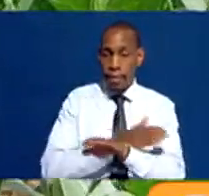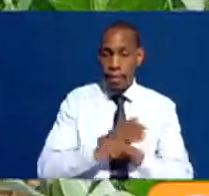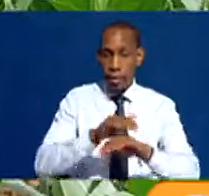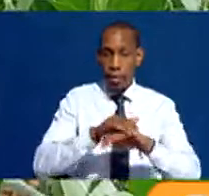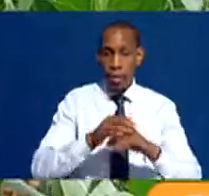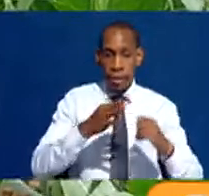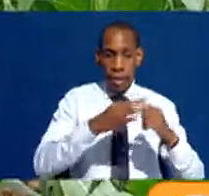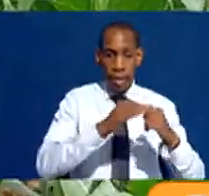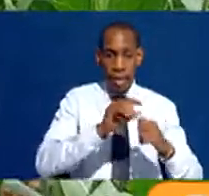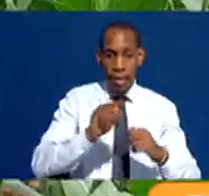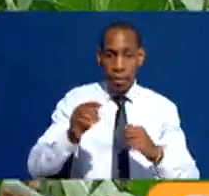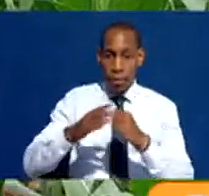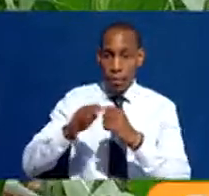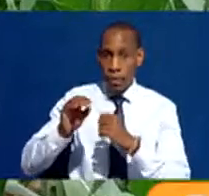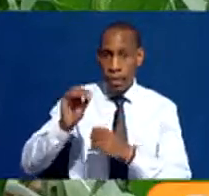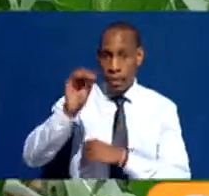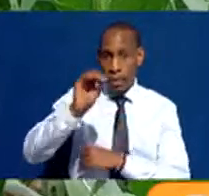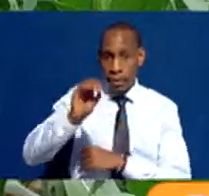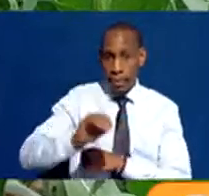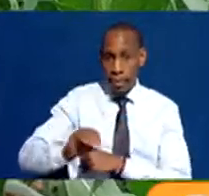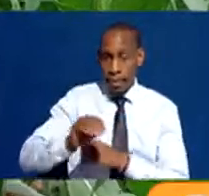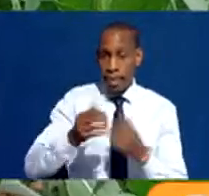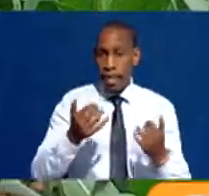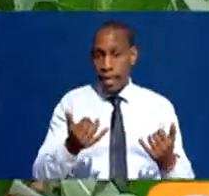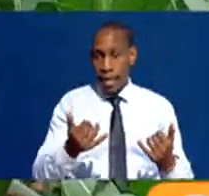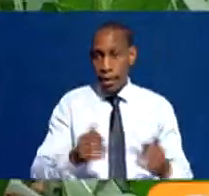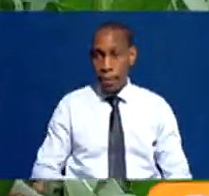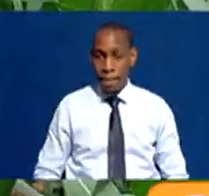tunapata 80-90. Kwa hivyo,